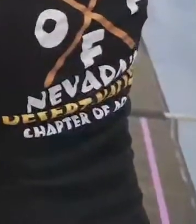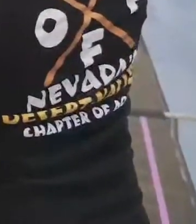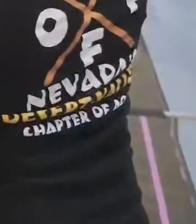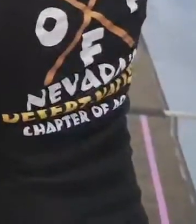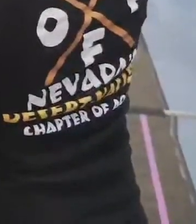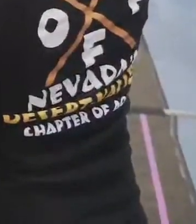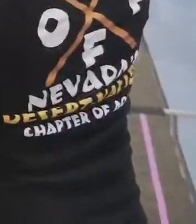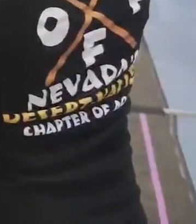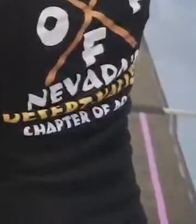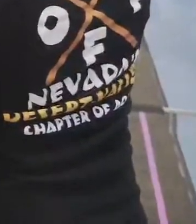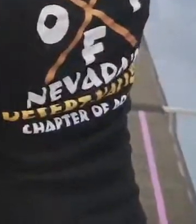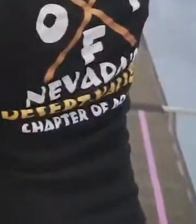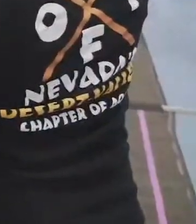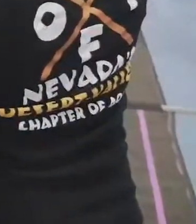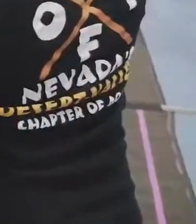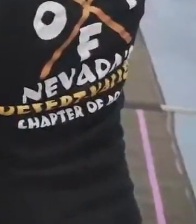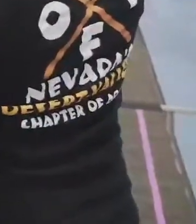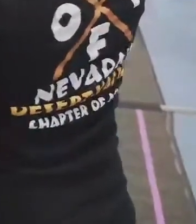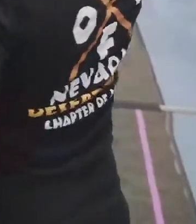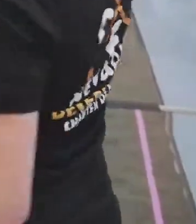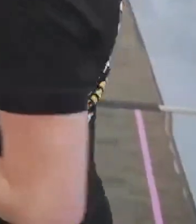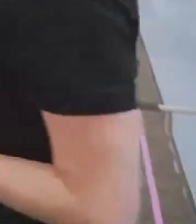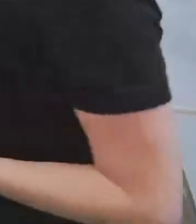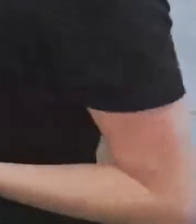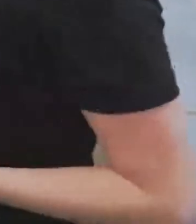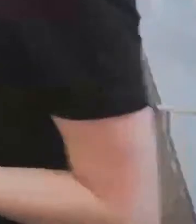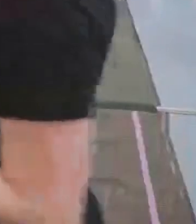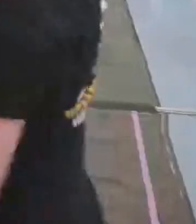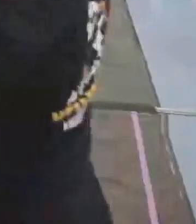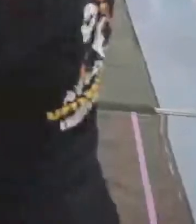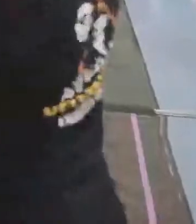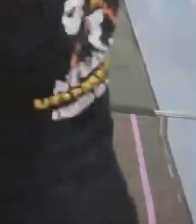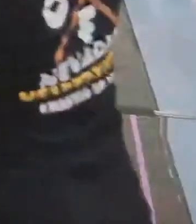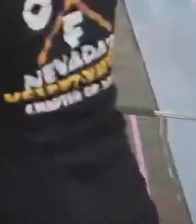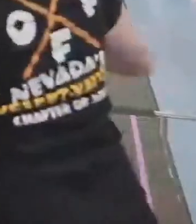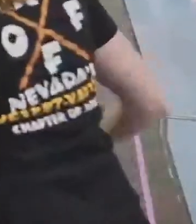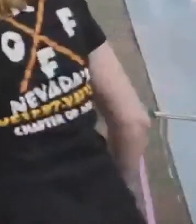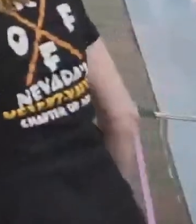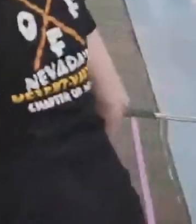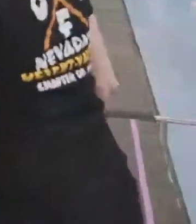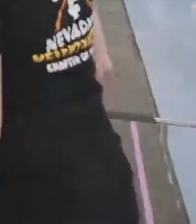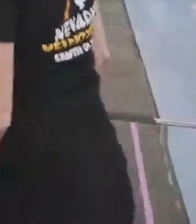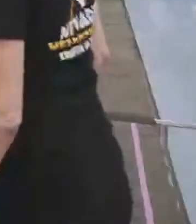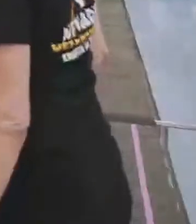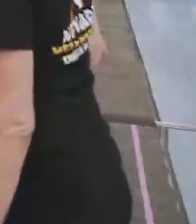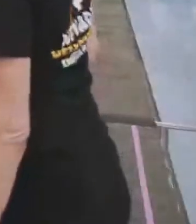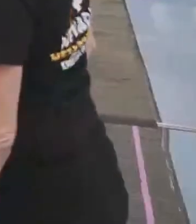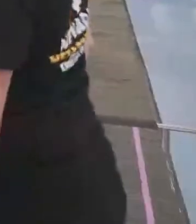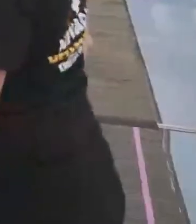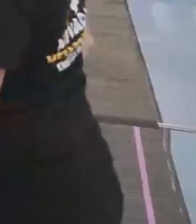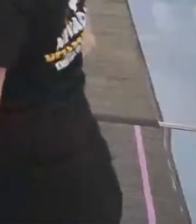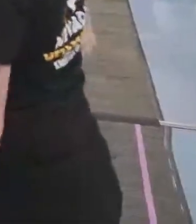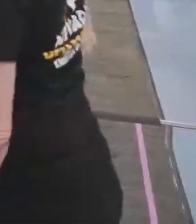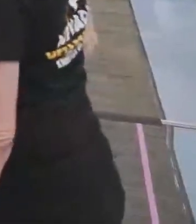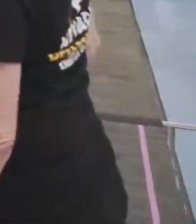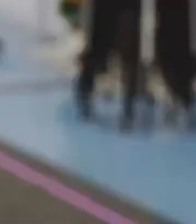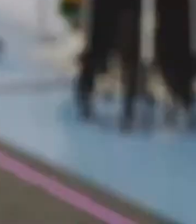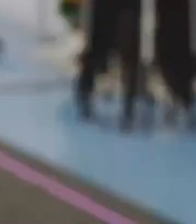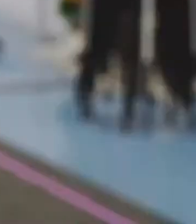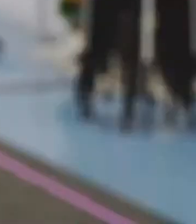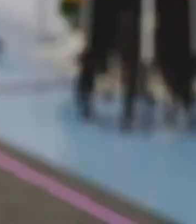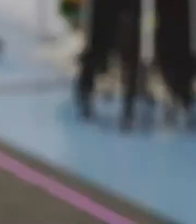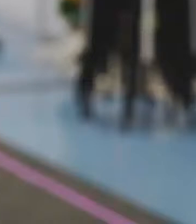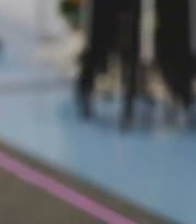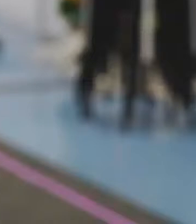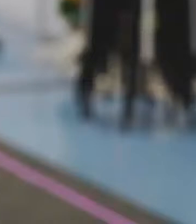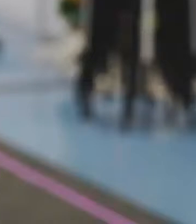ready to play your improvisation. And then you guys do something with your prop and see how many different ways you can move it.